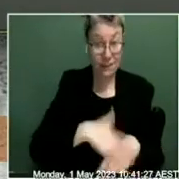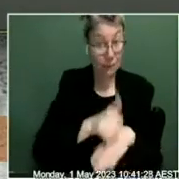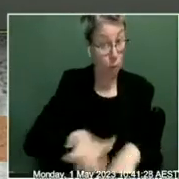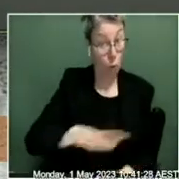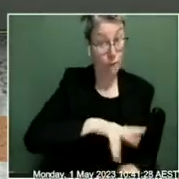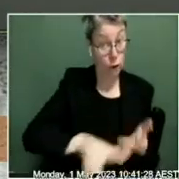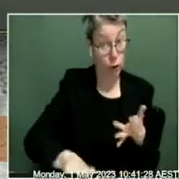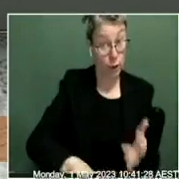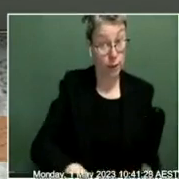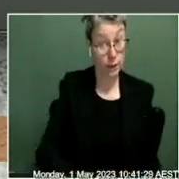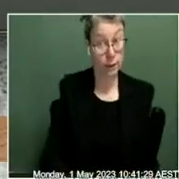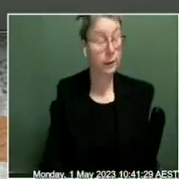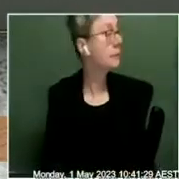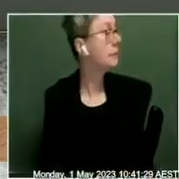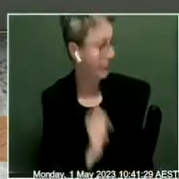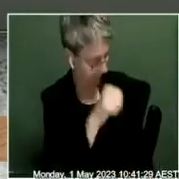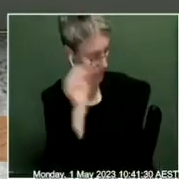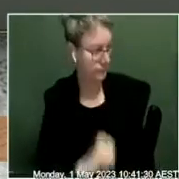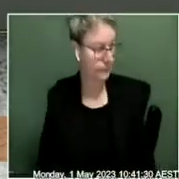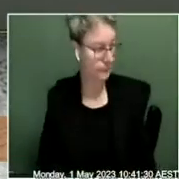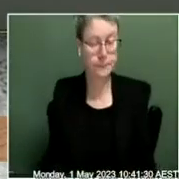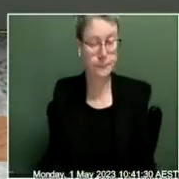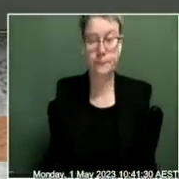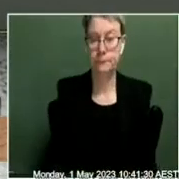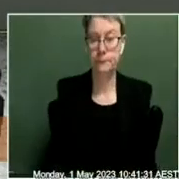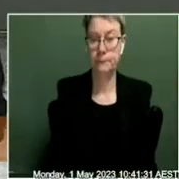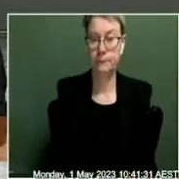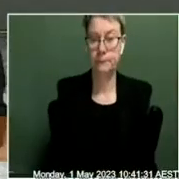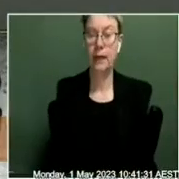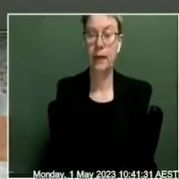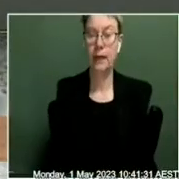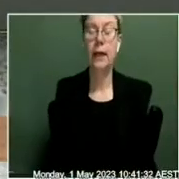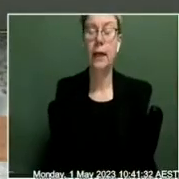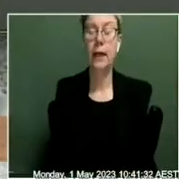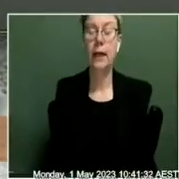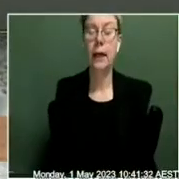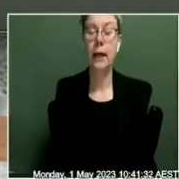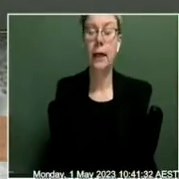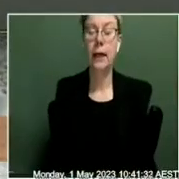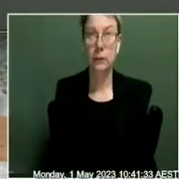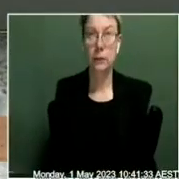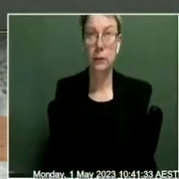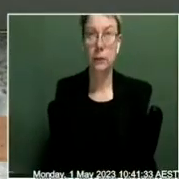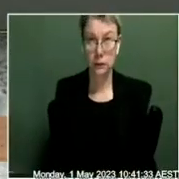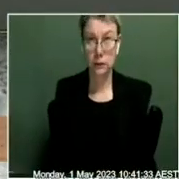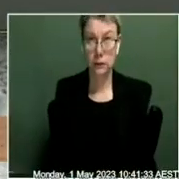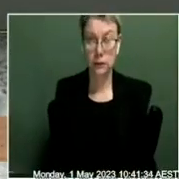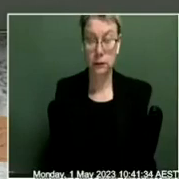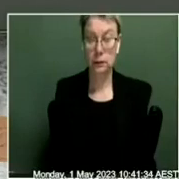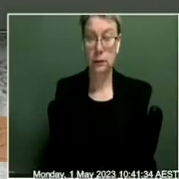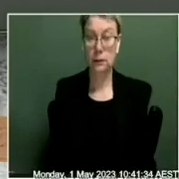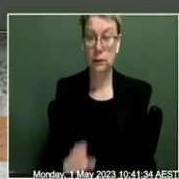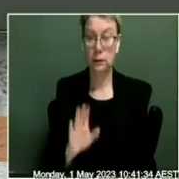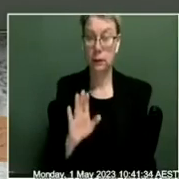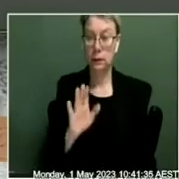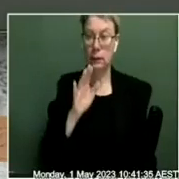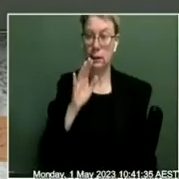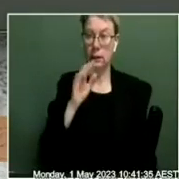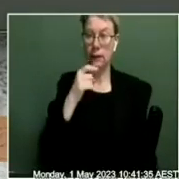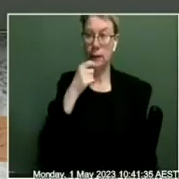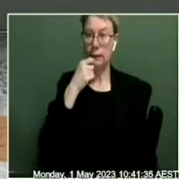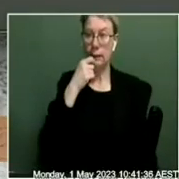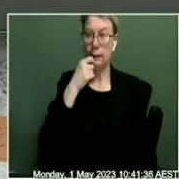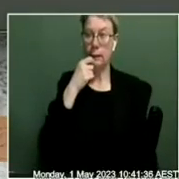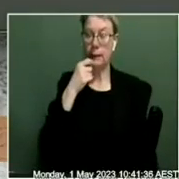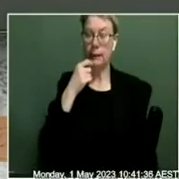And if I can take you back to the 2nd of June last year, is